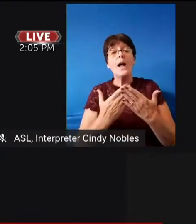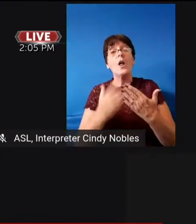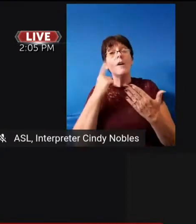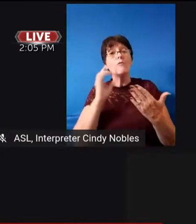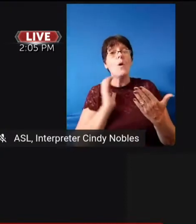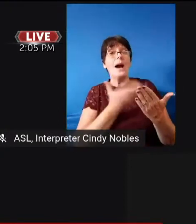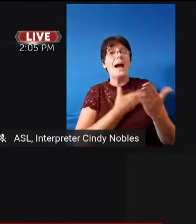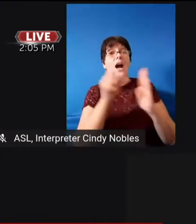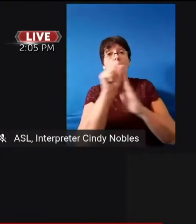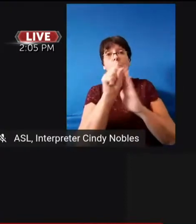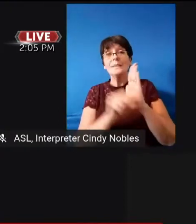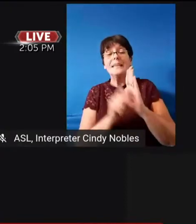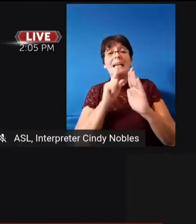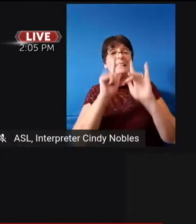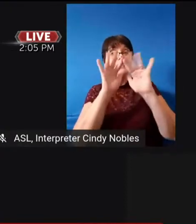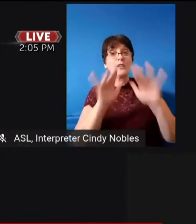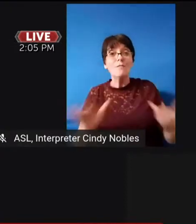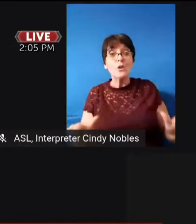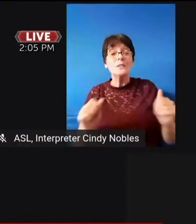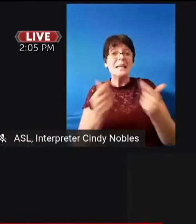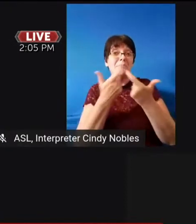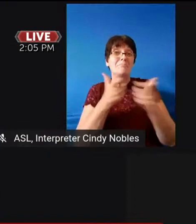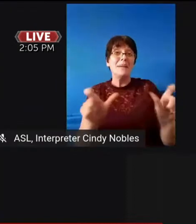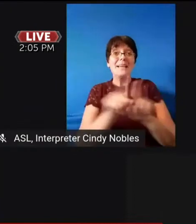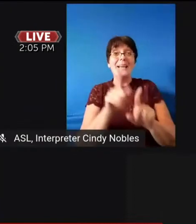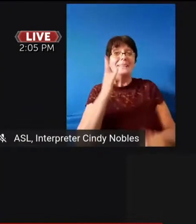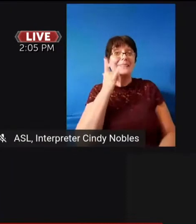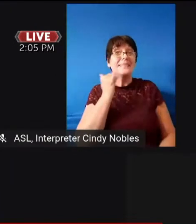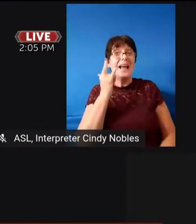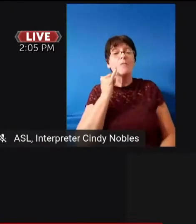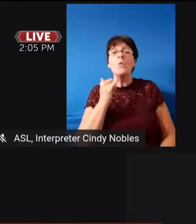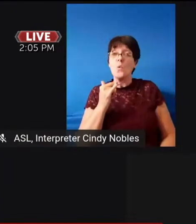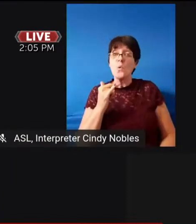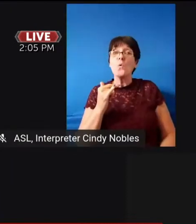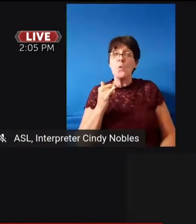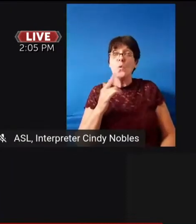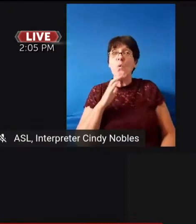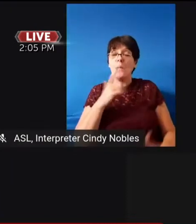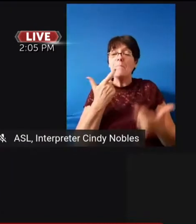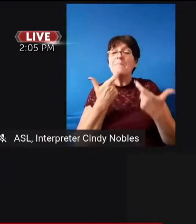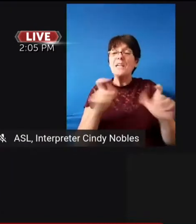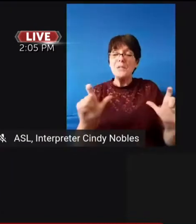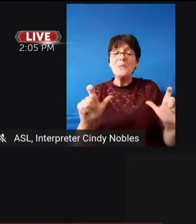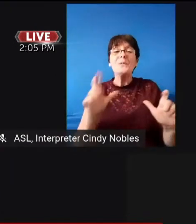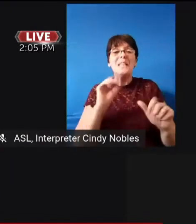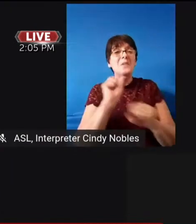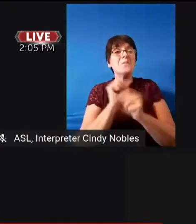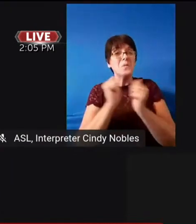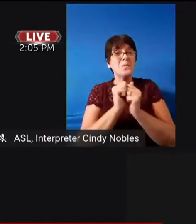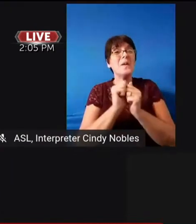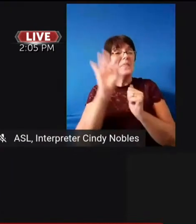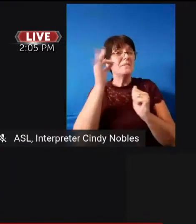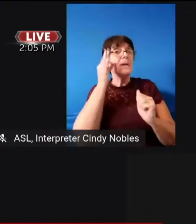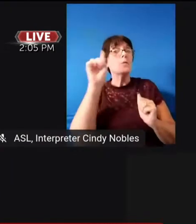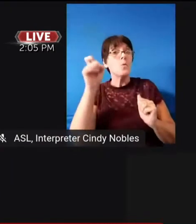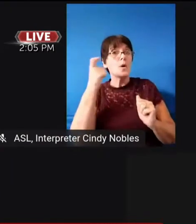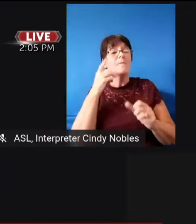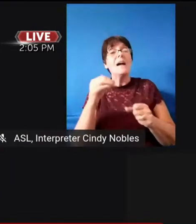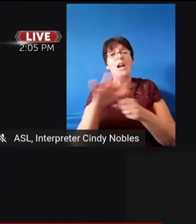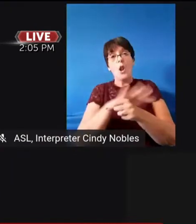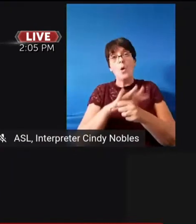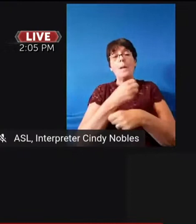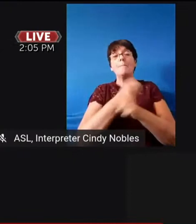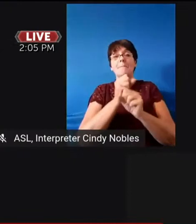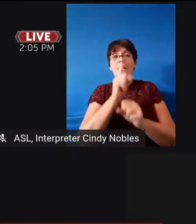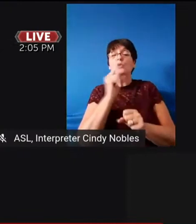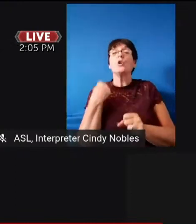as diverse and big as California could be extensive, and we'll be working with the federal government and locally to make sure we have